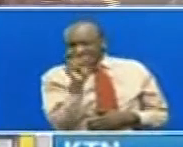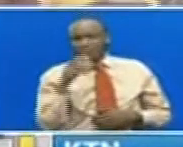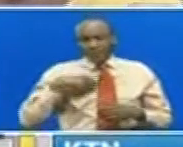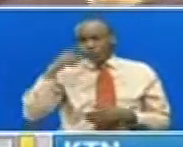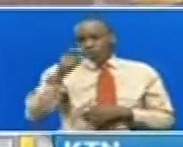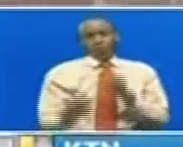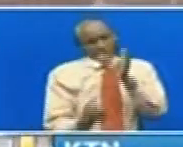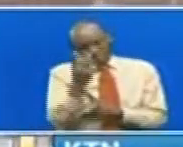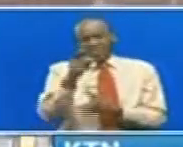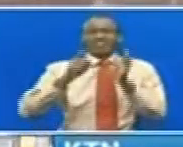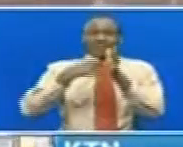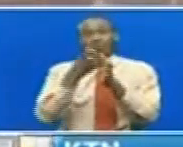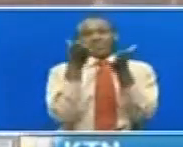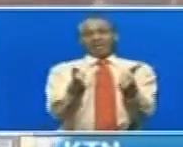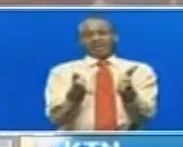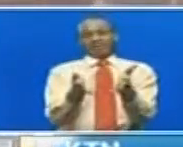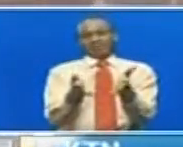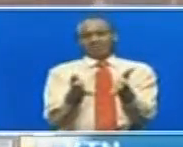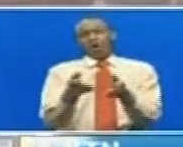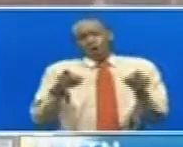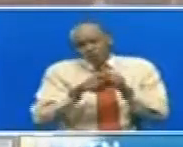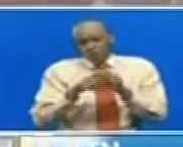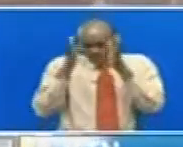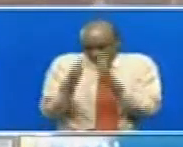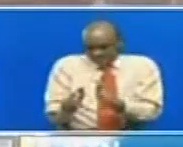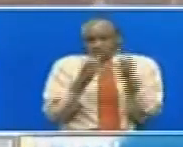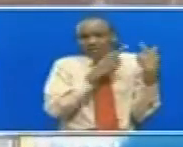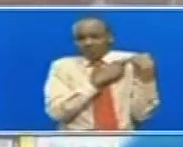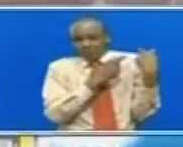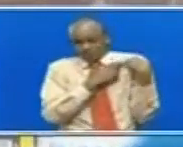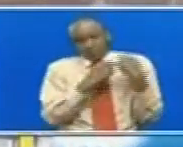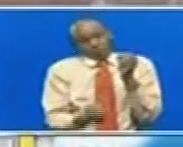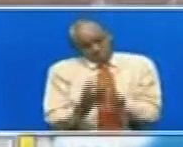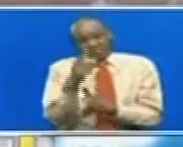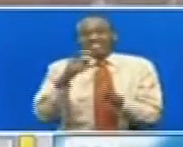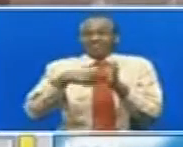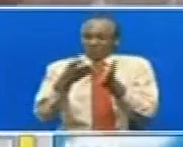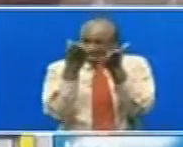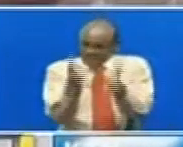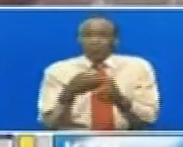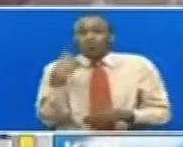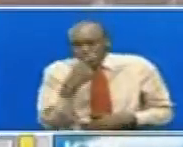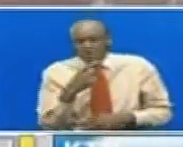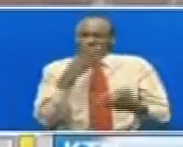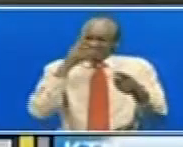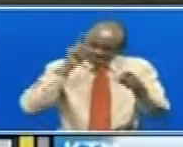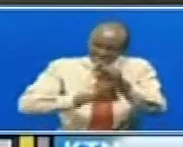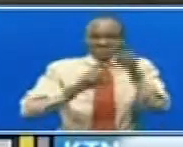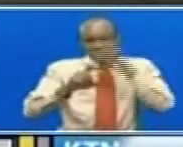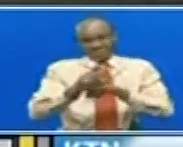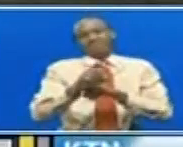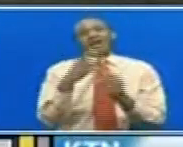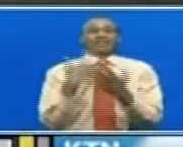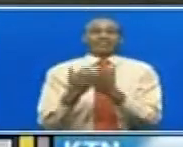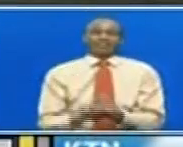ule mtambo pale, pamoja na yule mtu ambaye aliweka huo mtambo hapo, wapate kushikwa wale watu. They